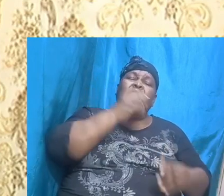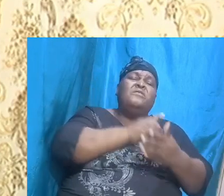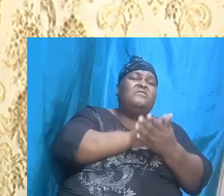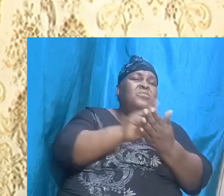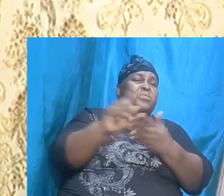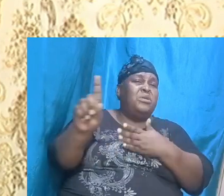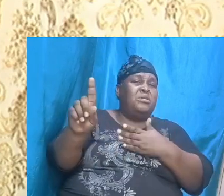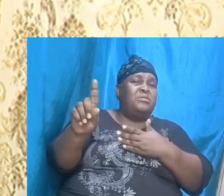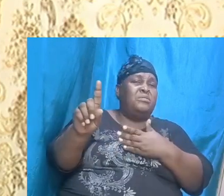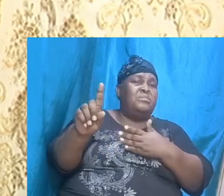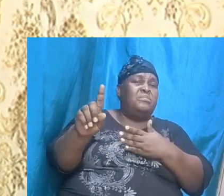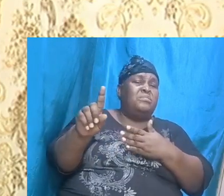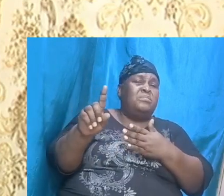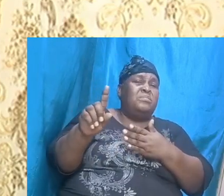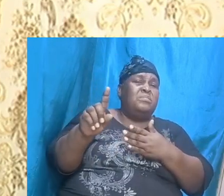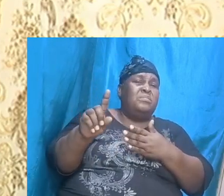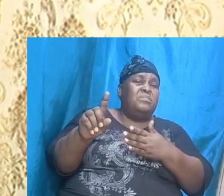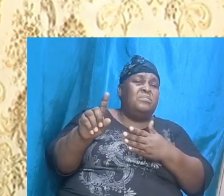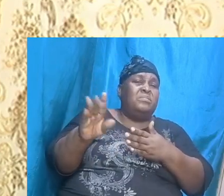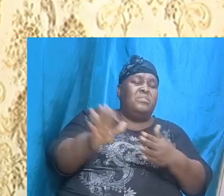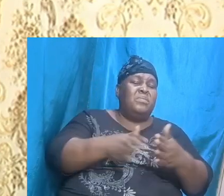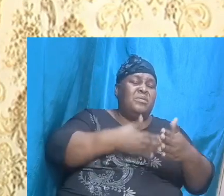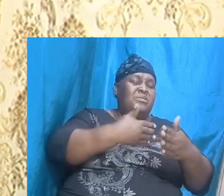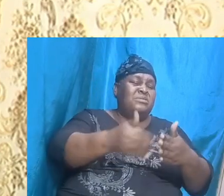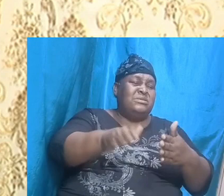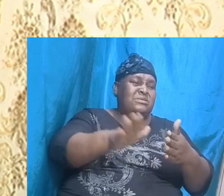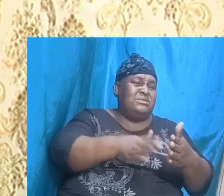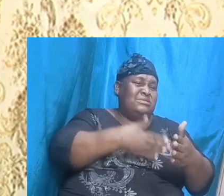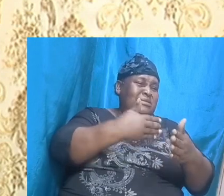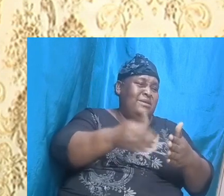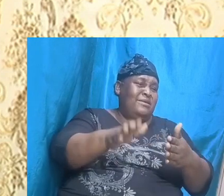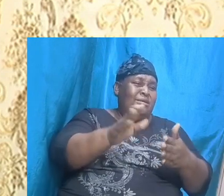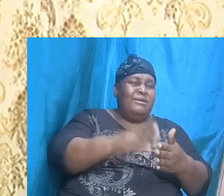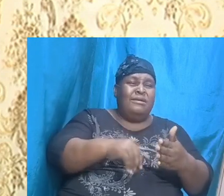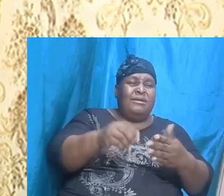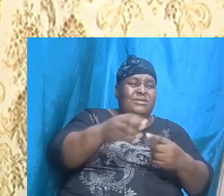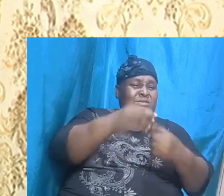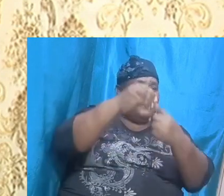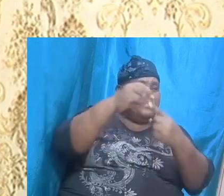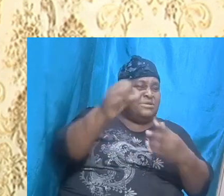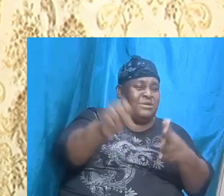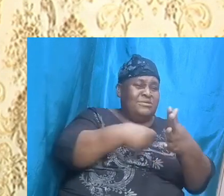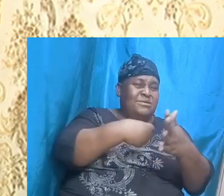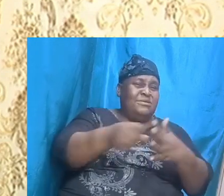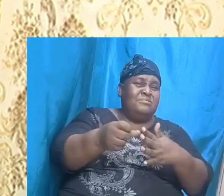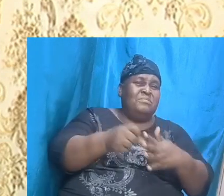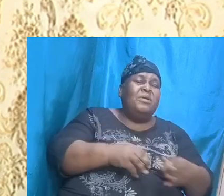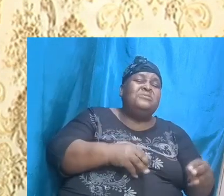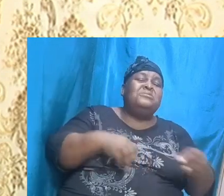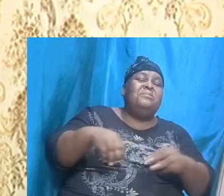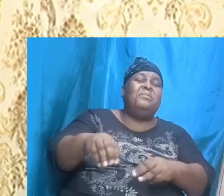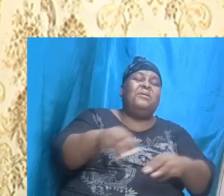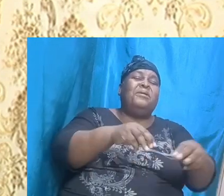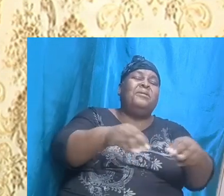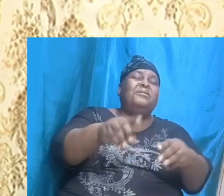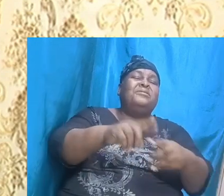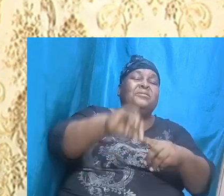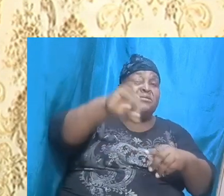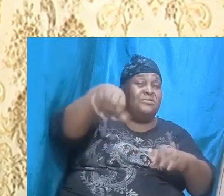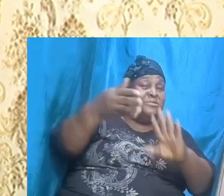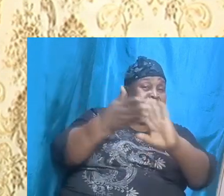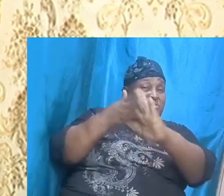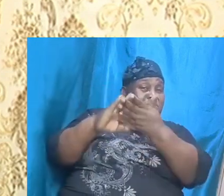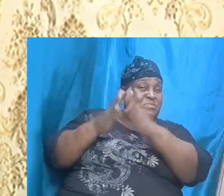praise God, they would have sang certain songs as they move up to Jerusalem. Amen.